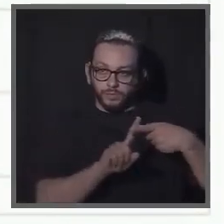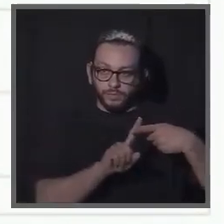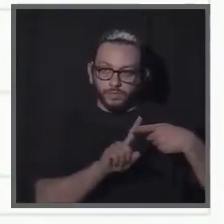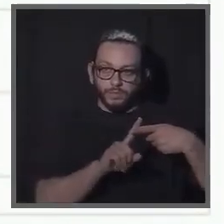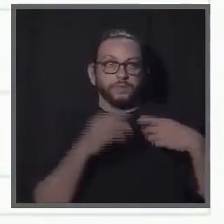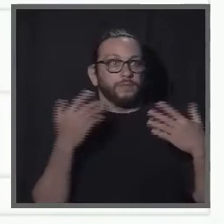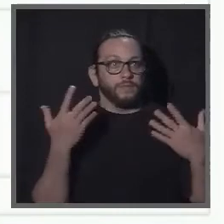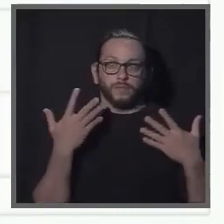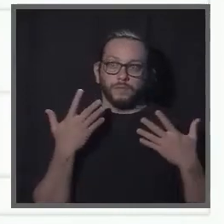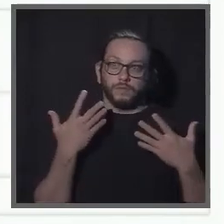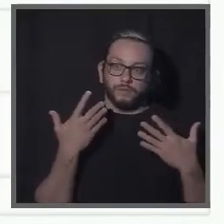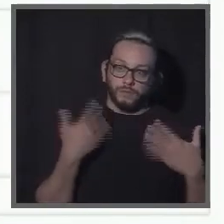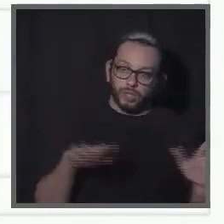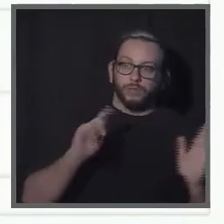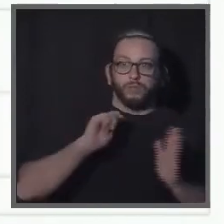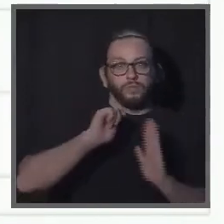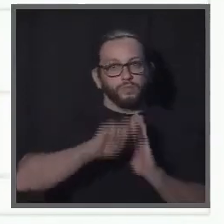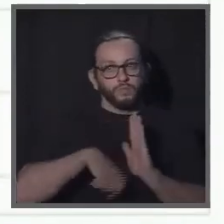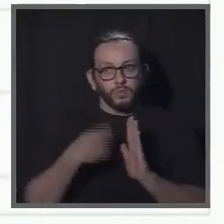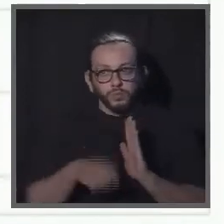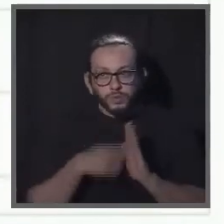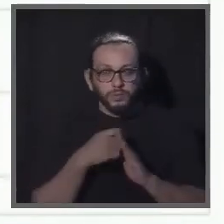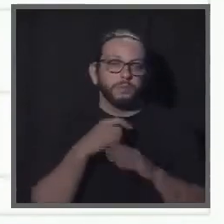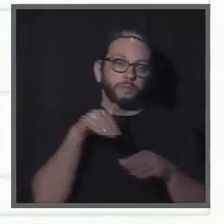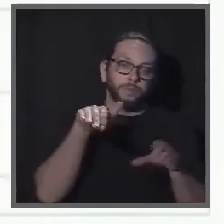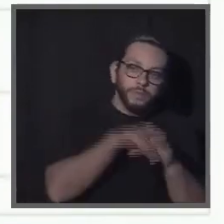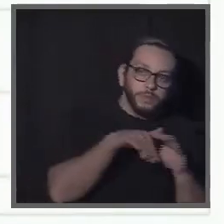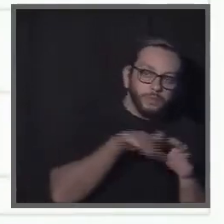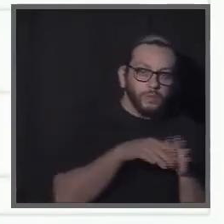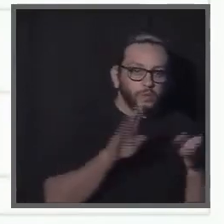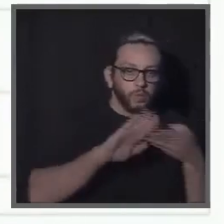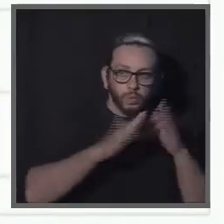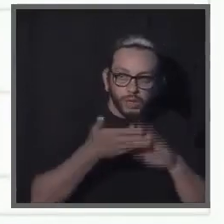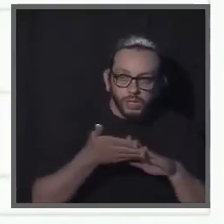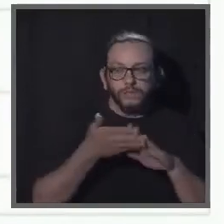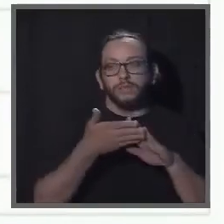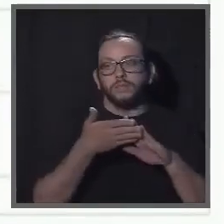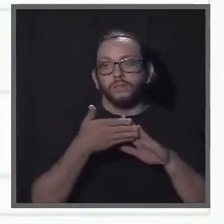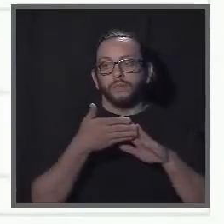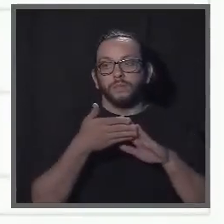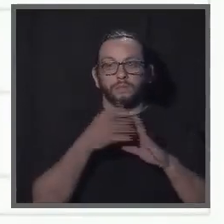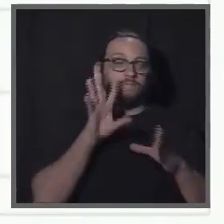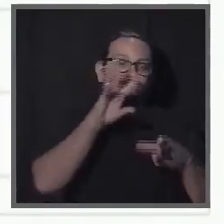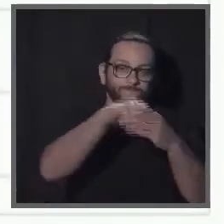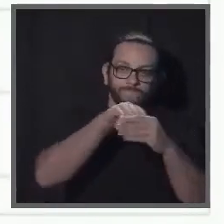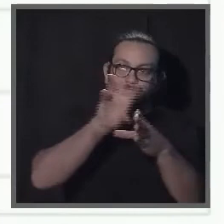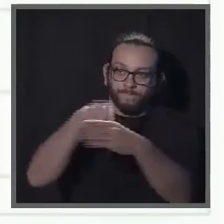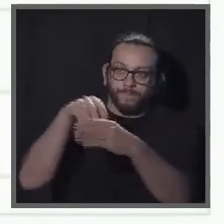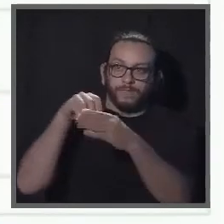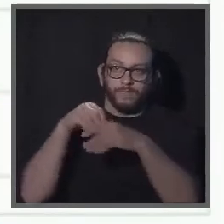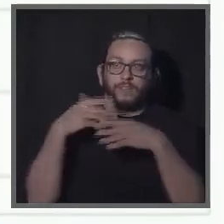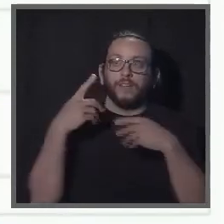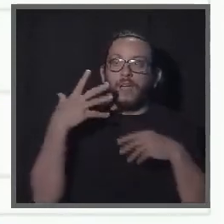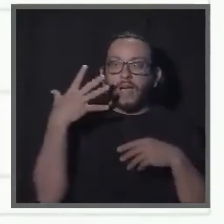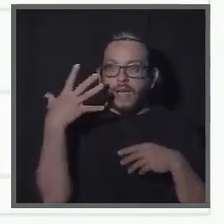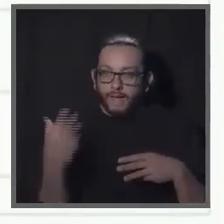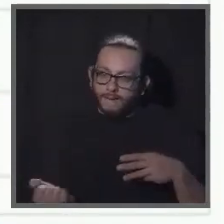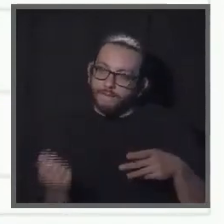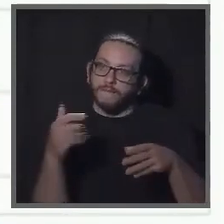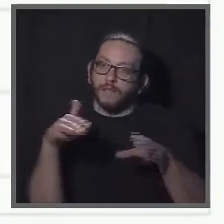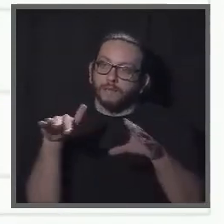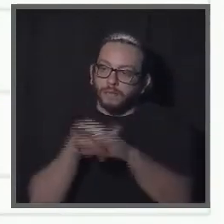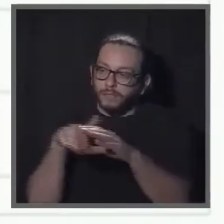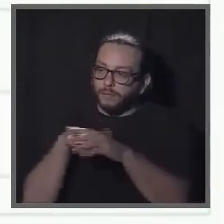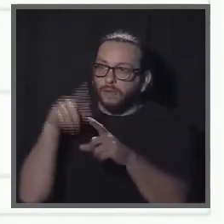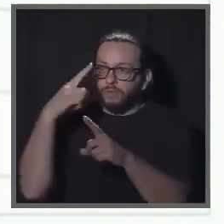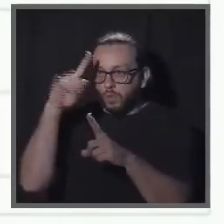once they have a relationship with communitary and participative processes, they have a cultural